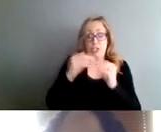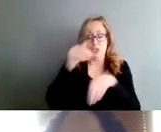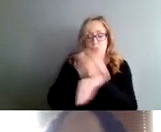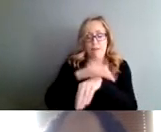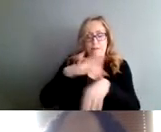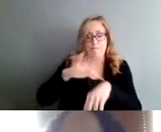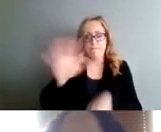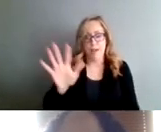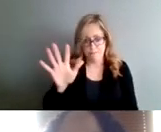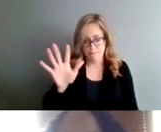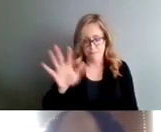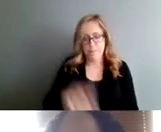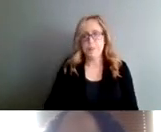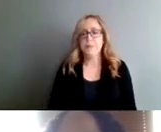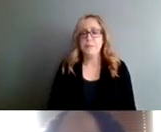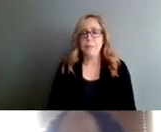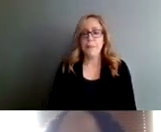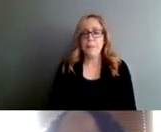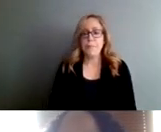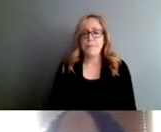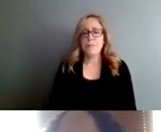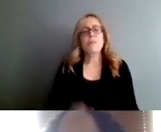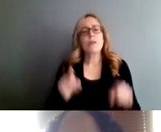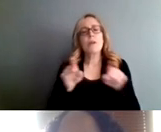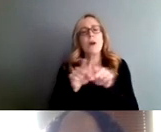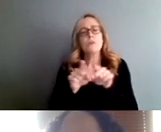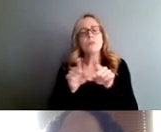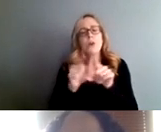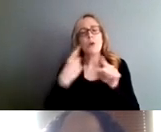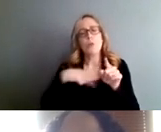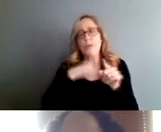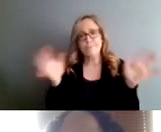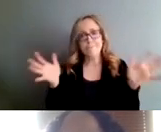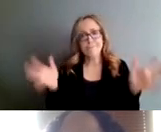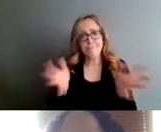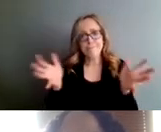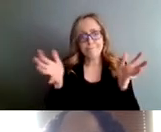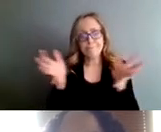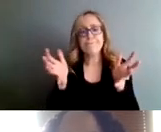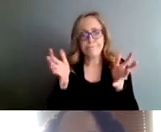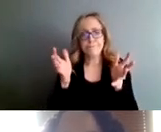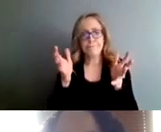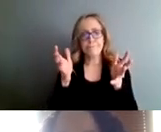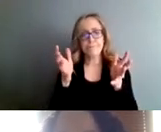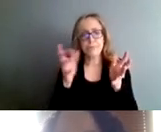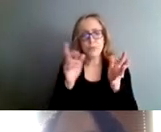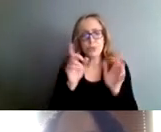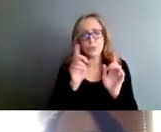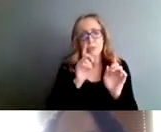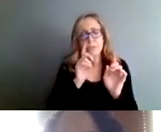p.m. And also, we really encourage you to attend your